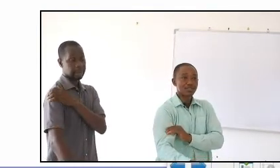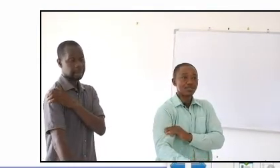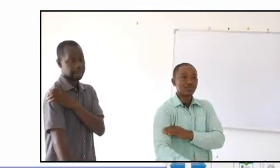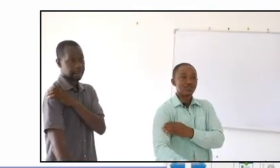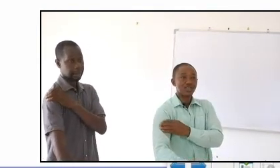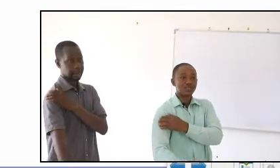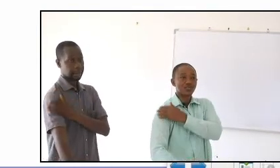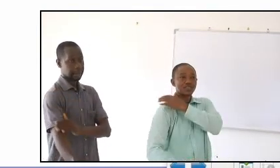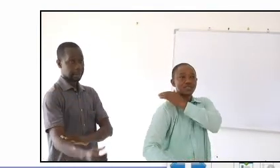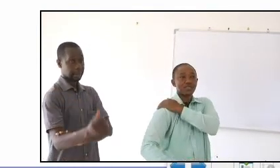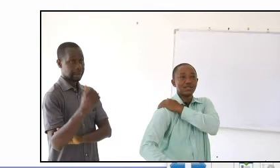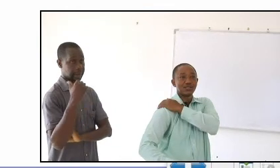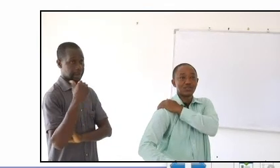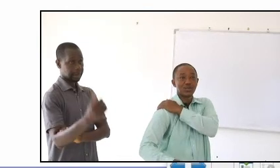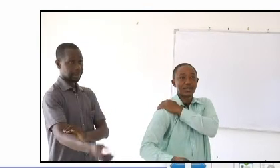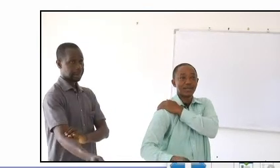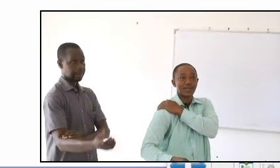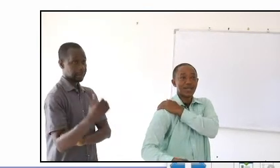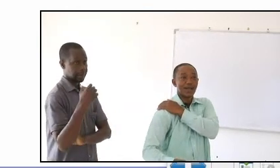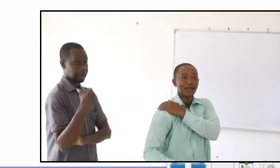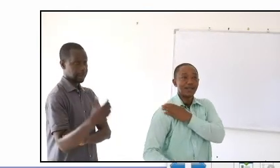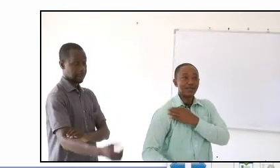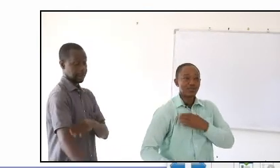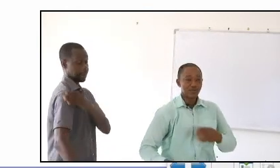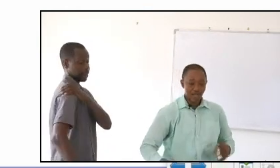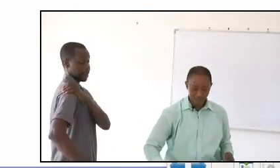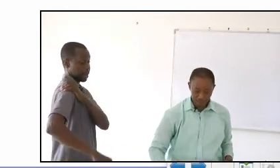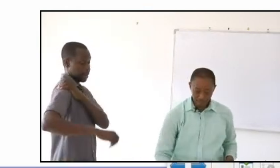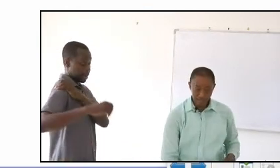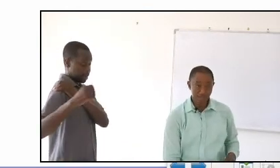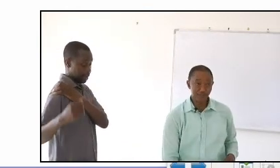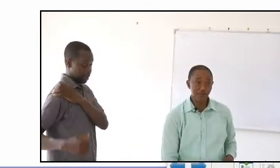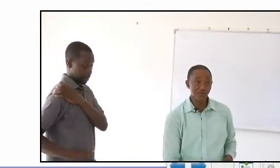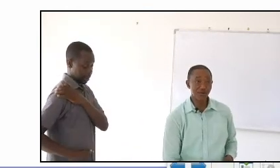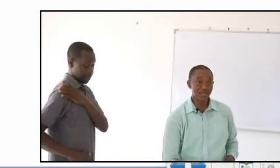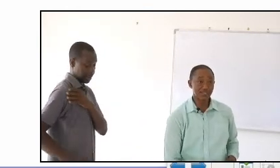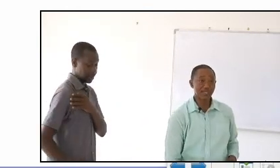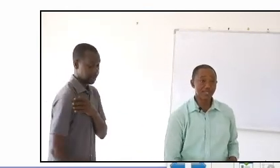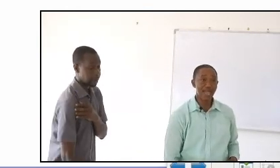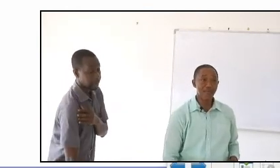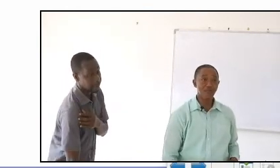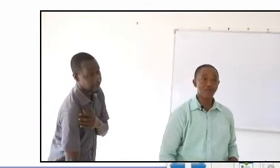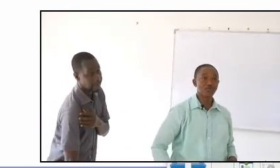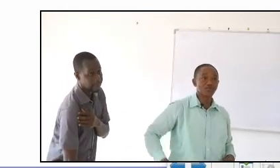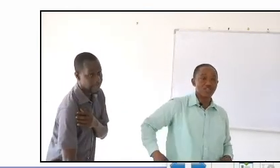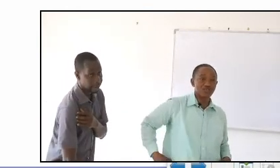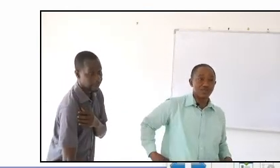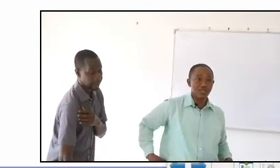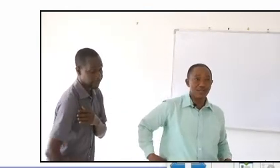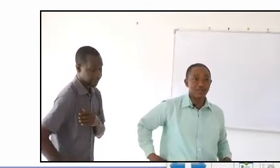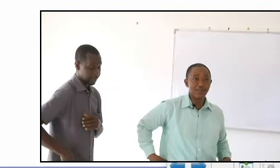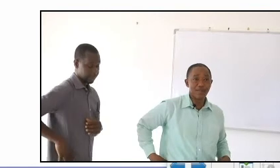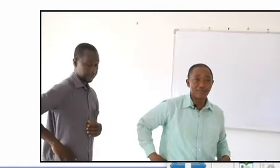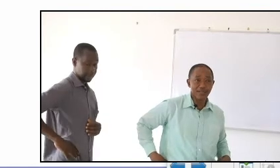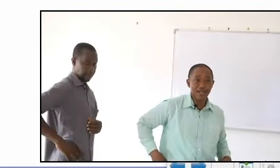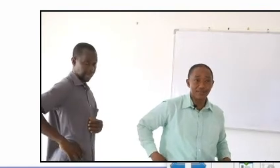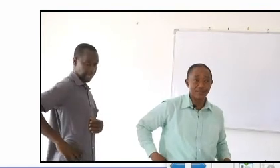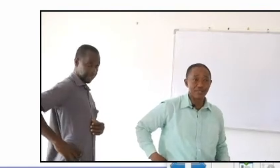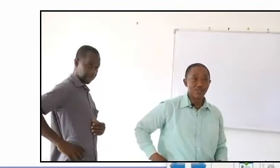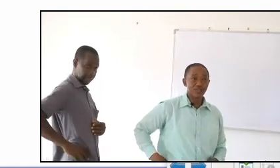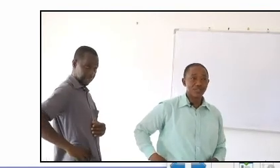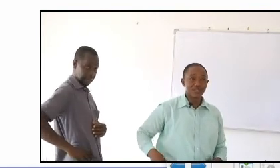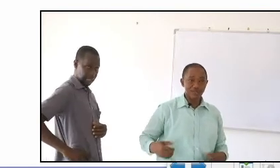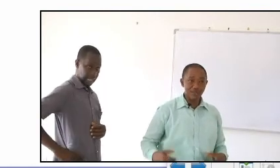humerus joins with the shoulder. And you also have one where the femur, that is the thigh bone, joins with the pelvic